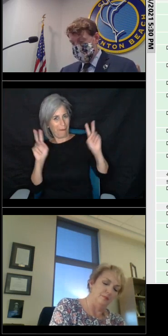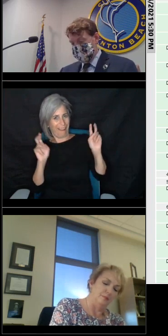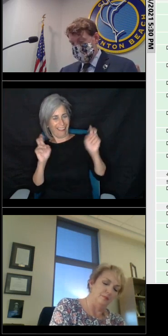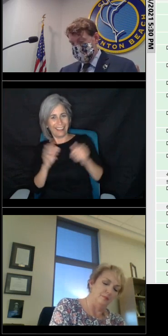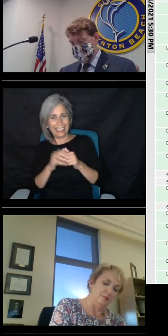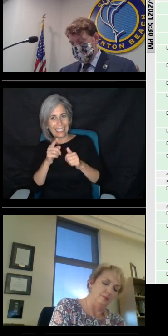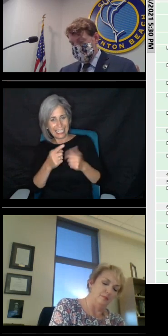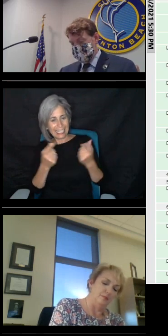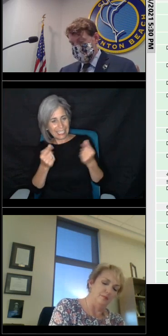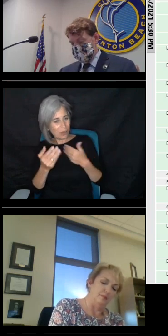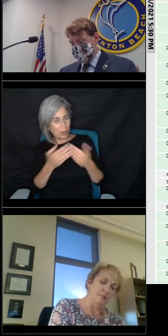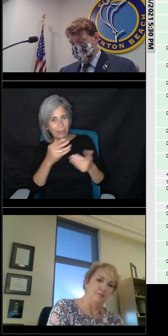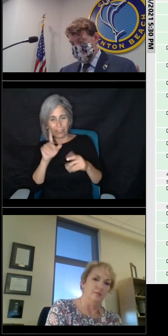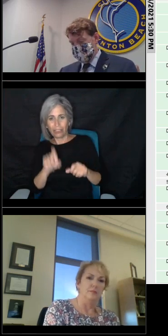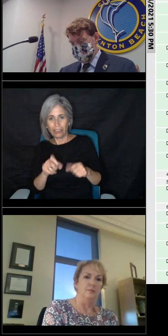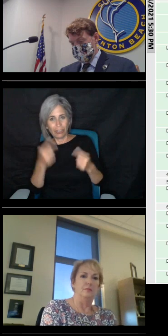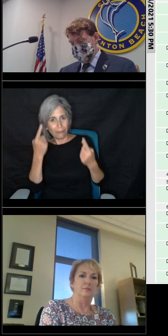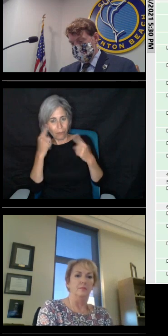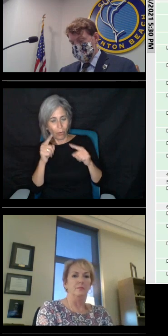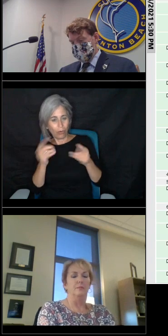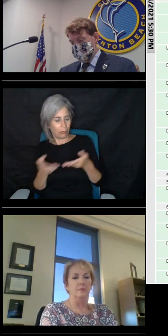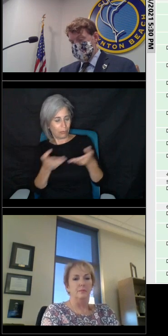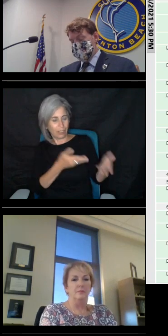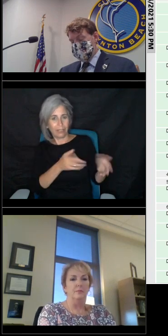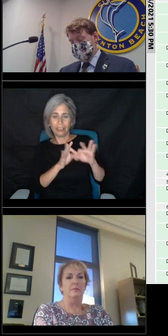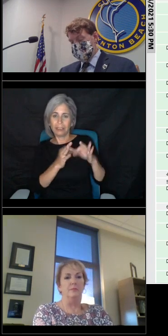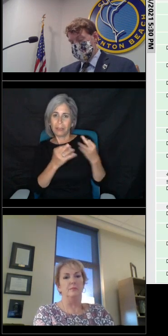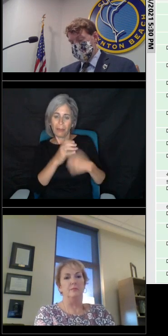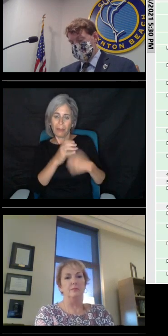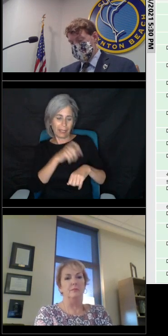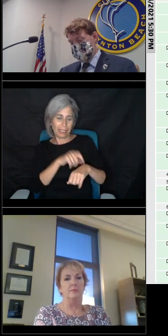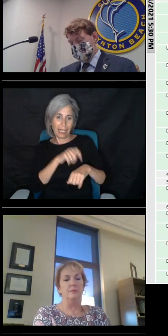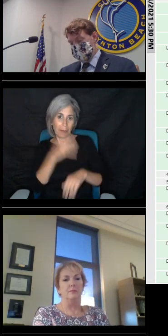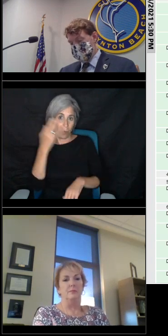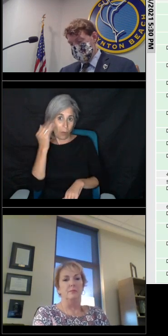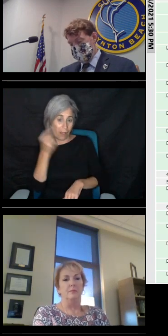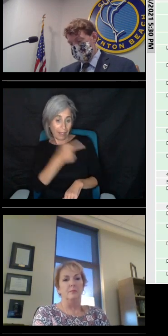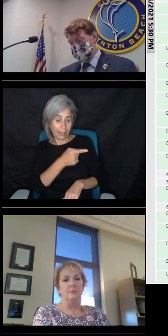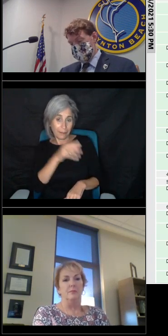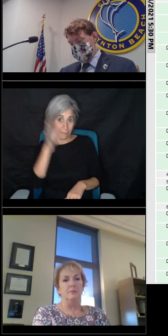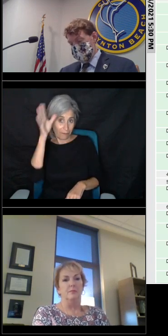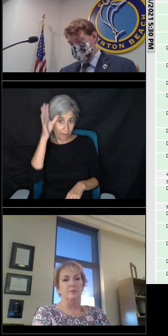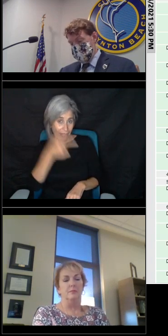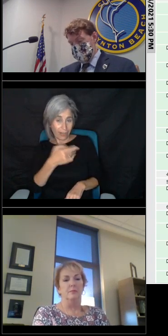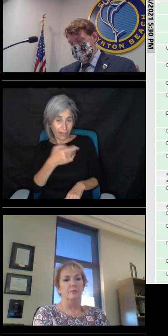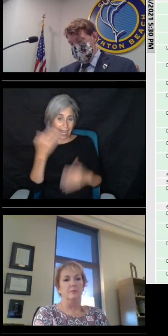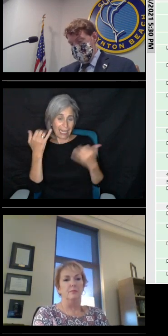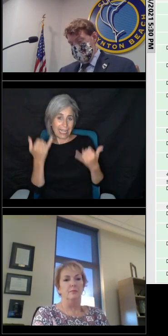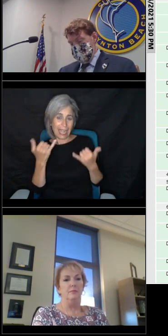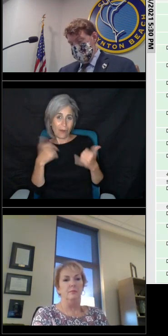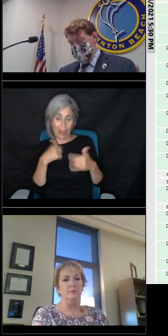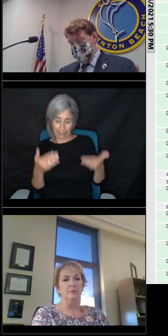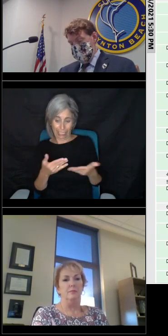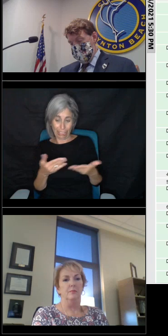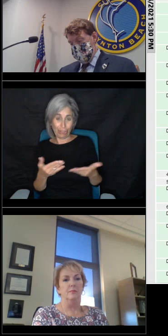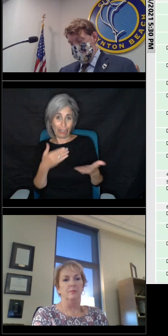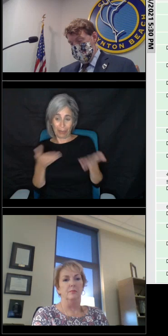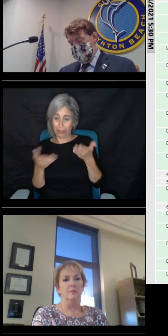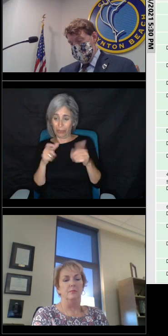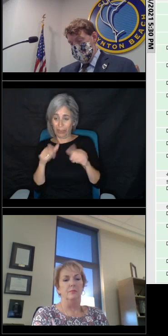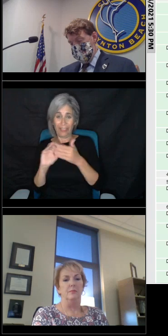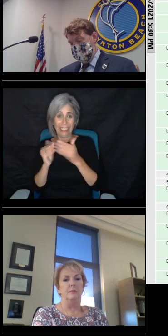he did what he had to do in order to provide for his family at the time. And because of him, I now am here and I'm serving in